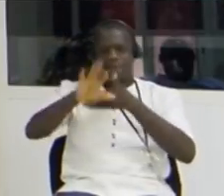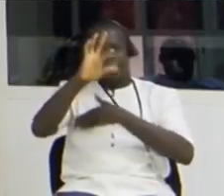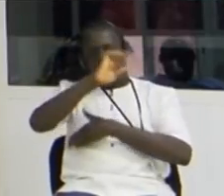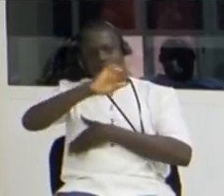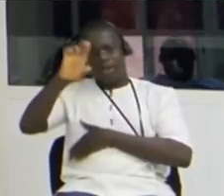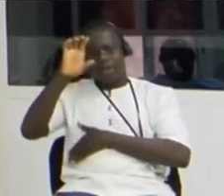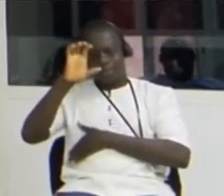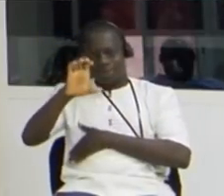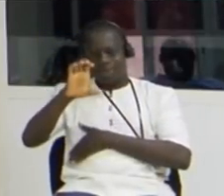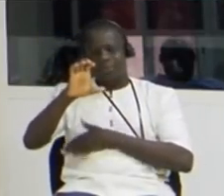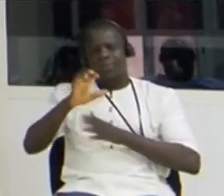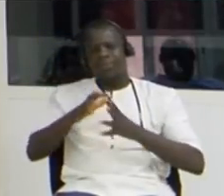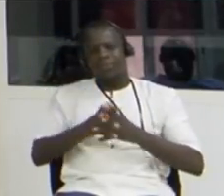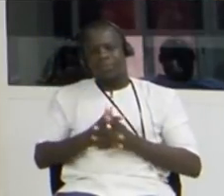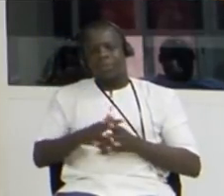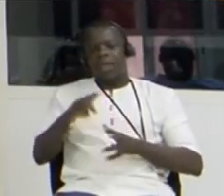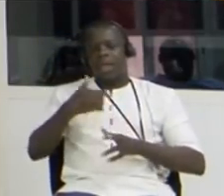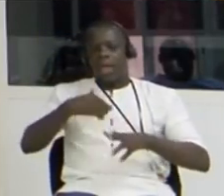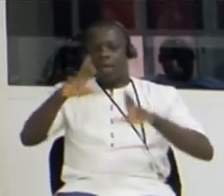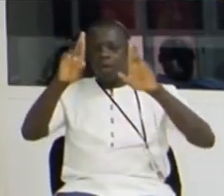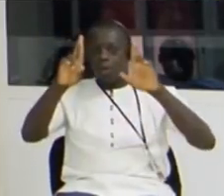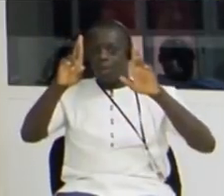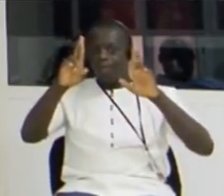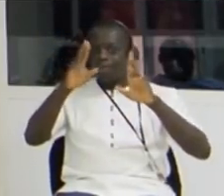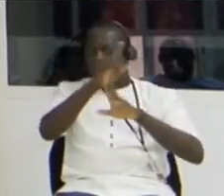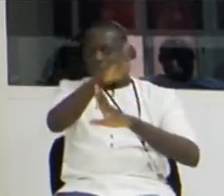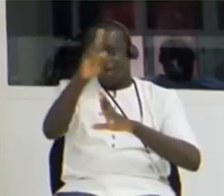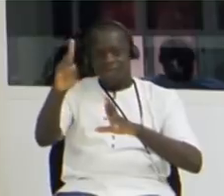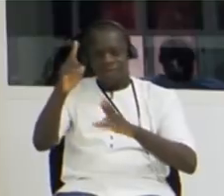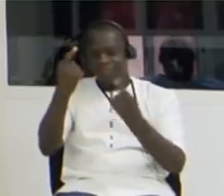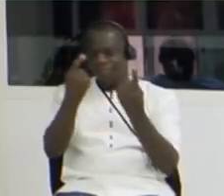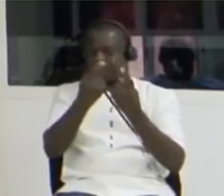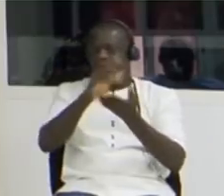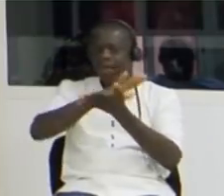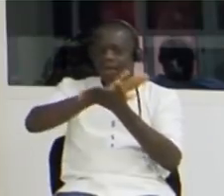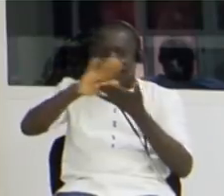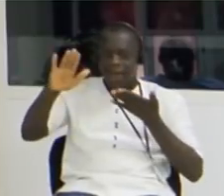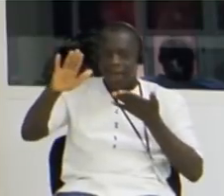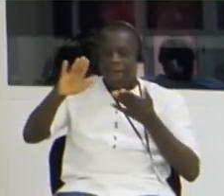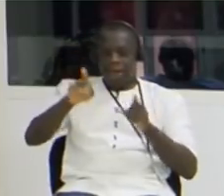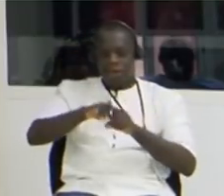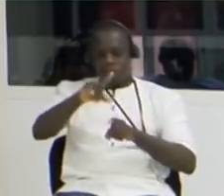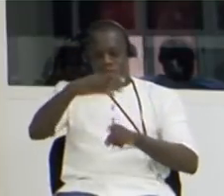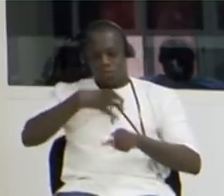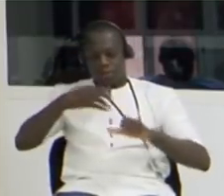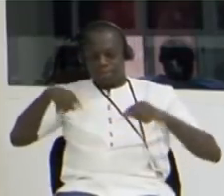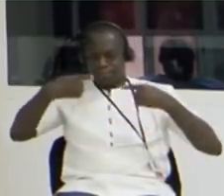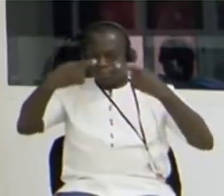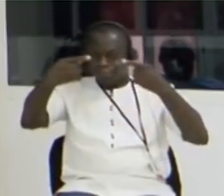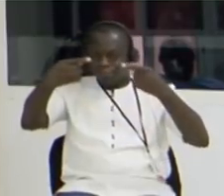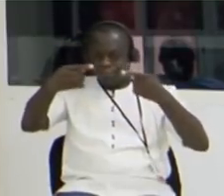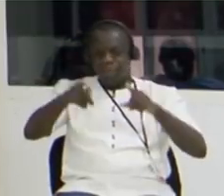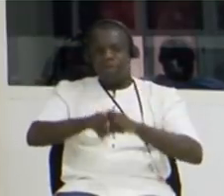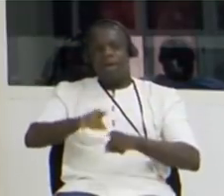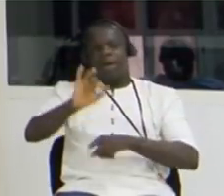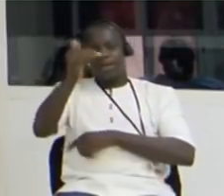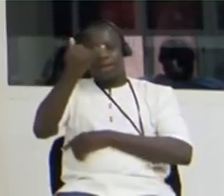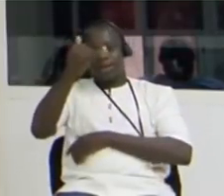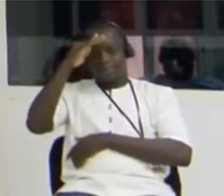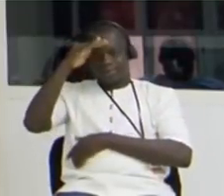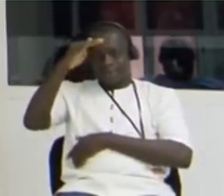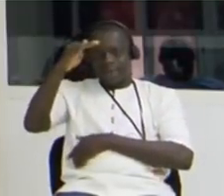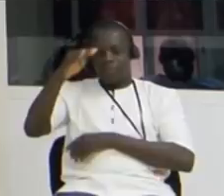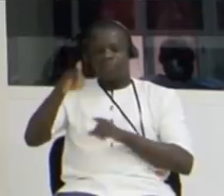TRRC. I hope everything is understood and you're ready to proceed. Yes, thank you. Okay.